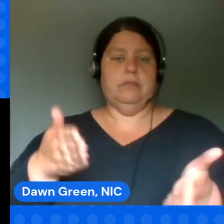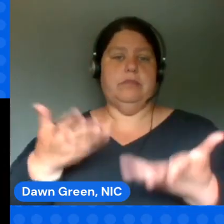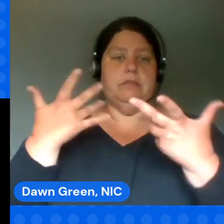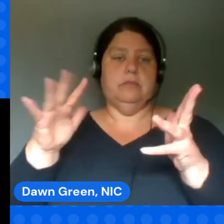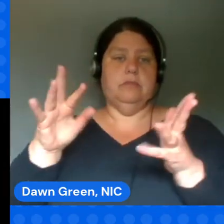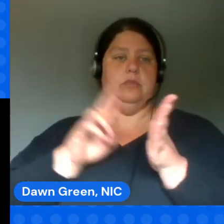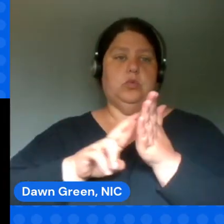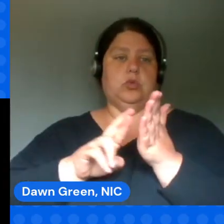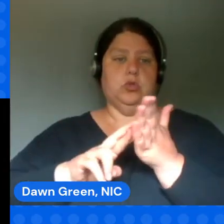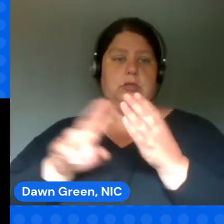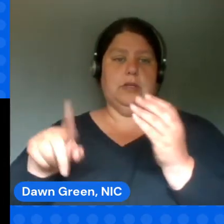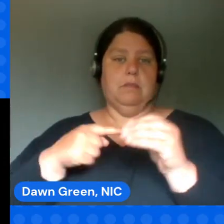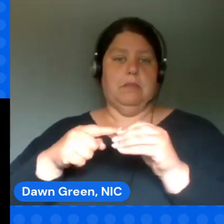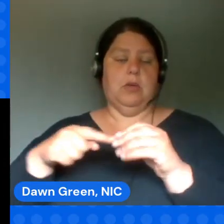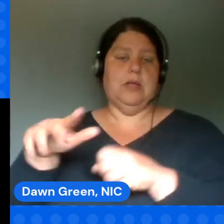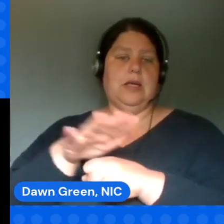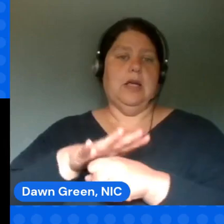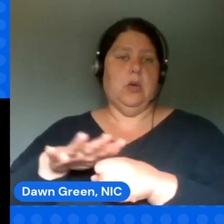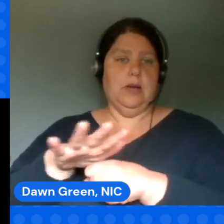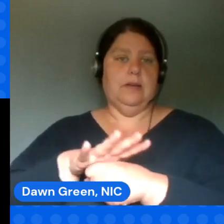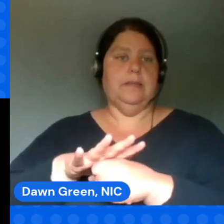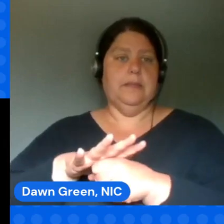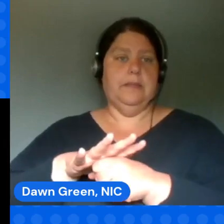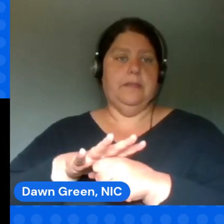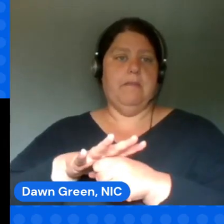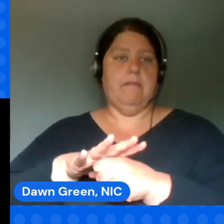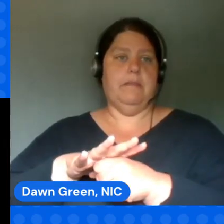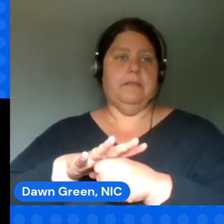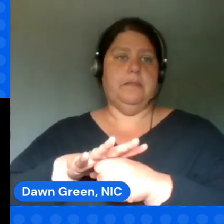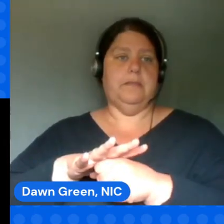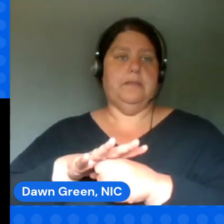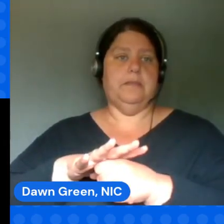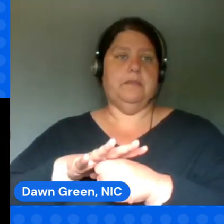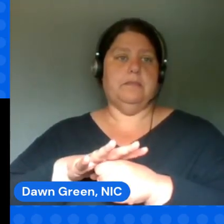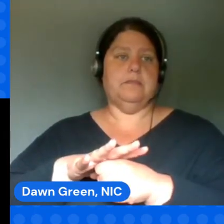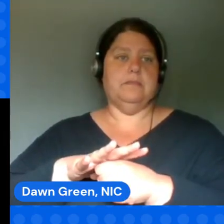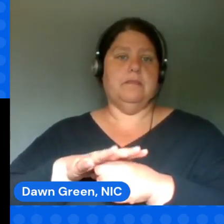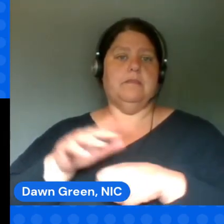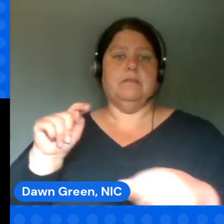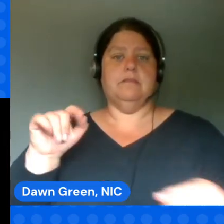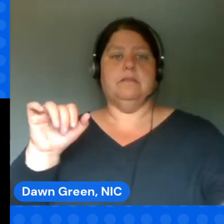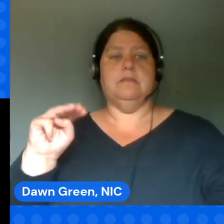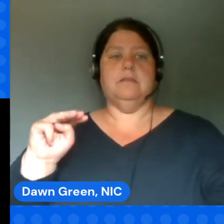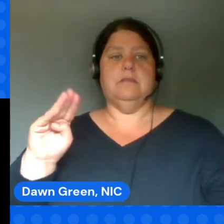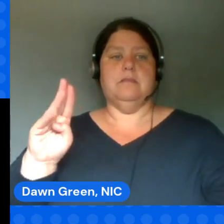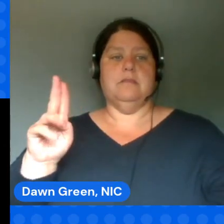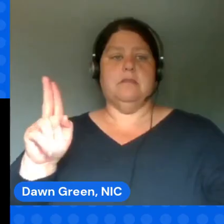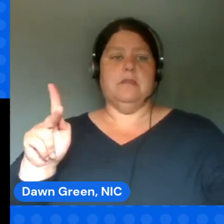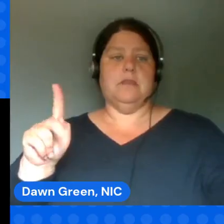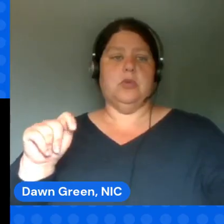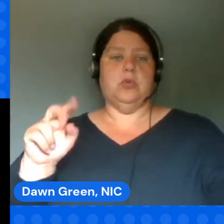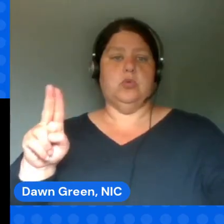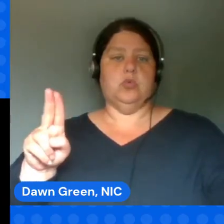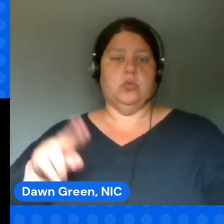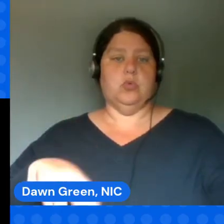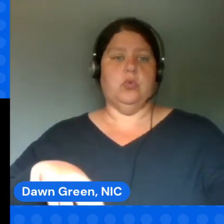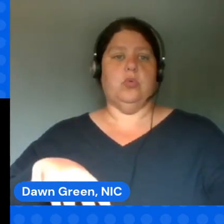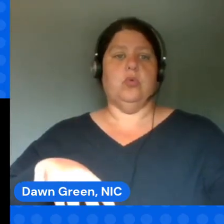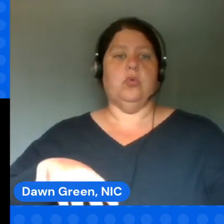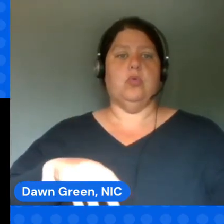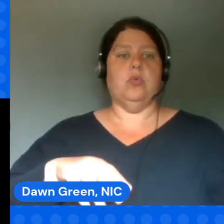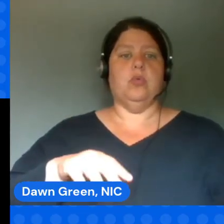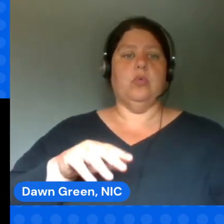the area, um, like on Timbuktu, on Mali, and the entire Sahara